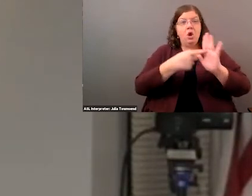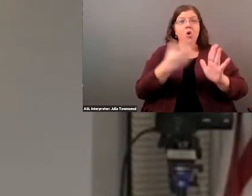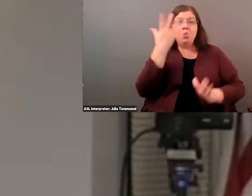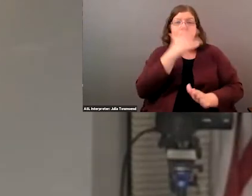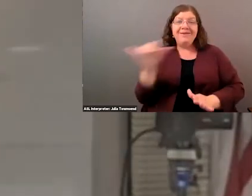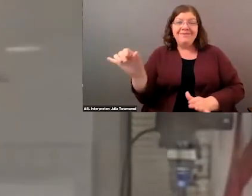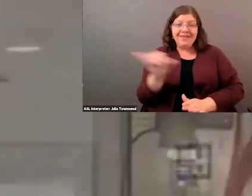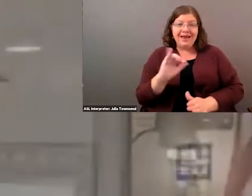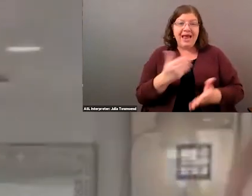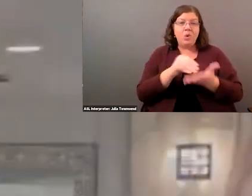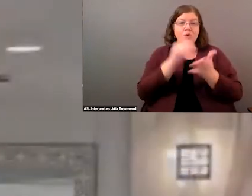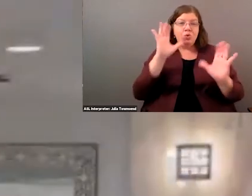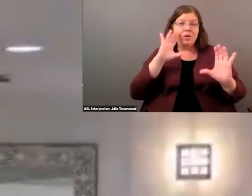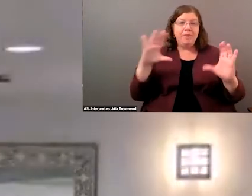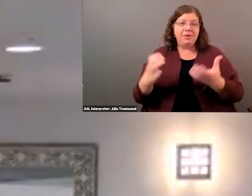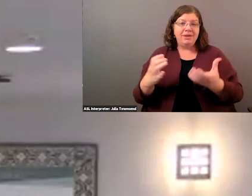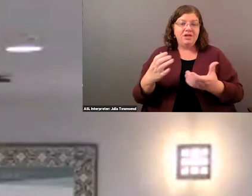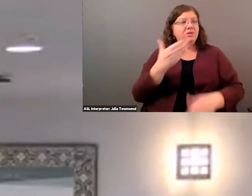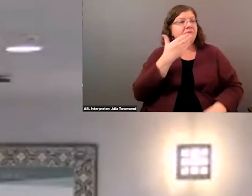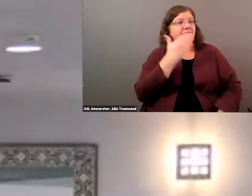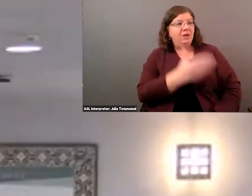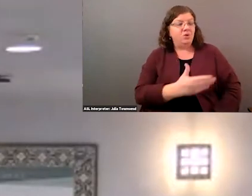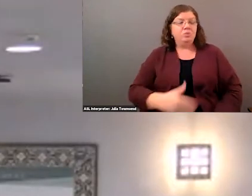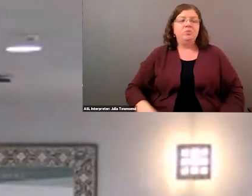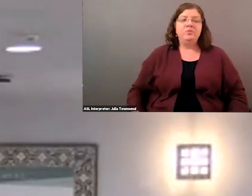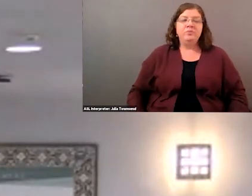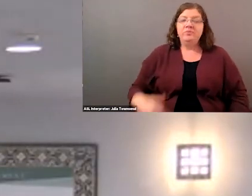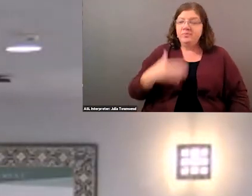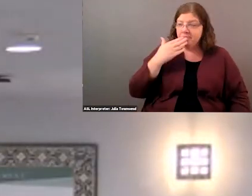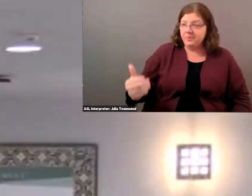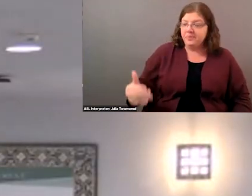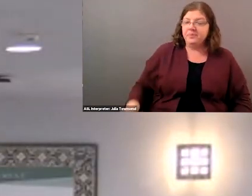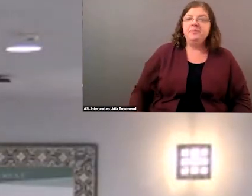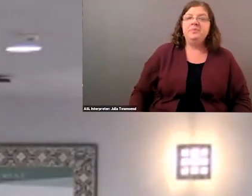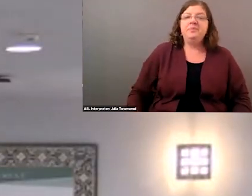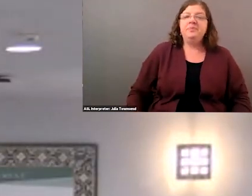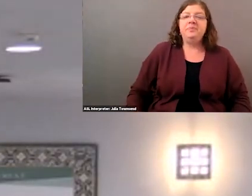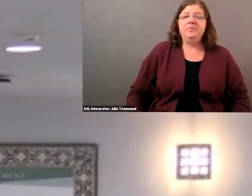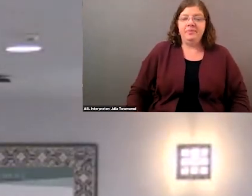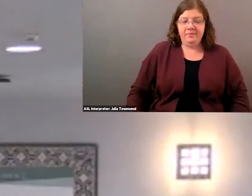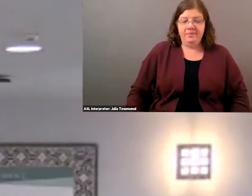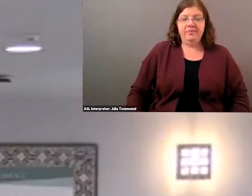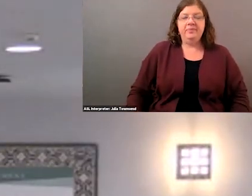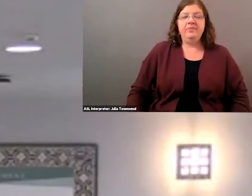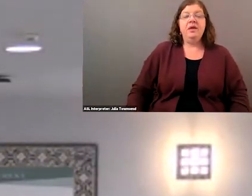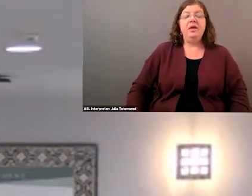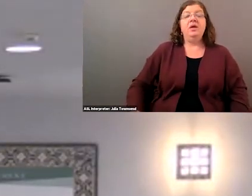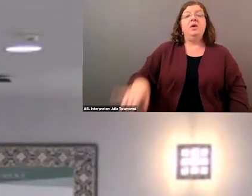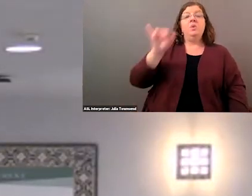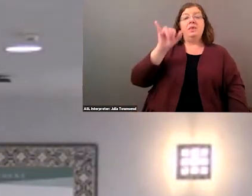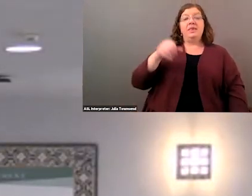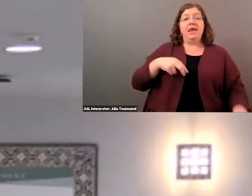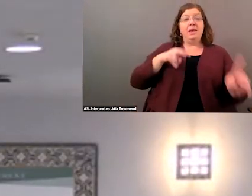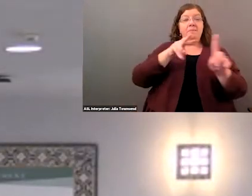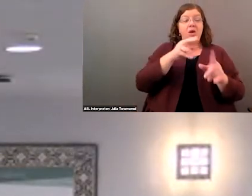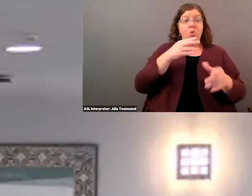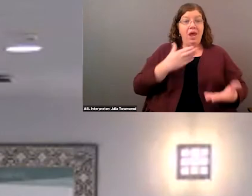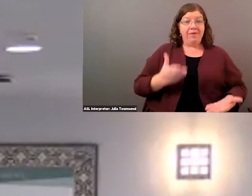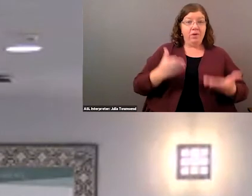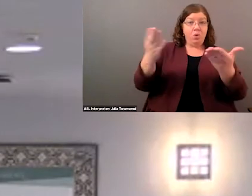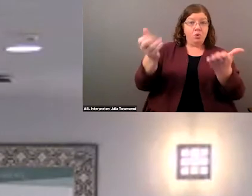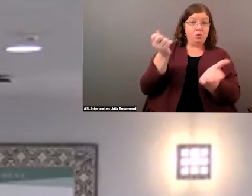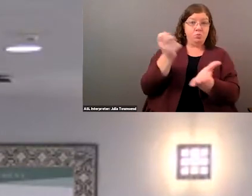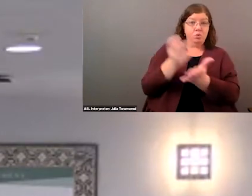Thank you. With that in mind, may I ask for a motion to approve the 3 new certificated teacher on special assignment,